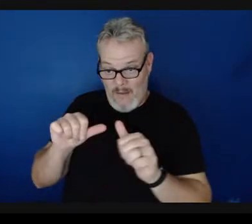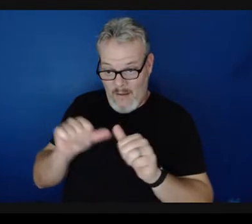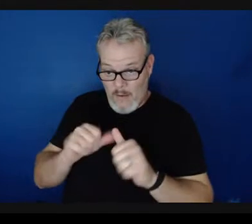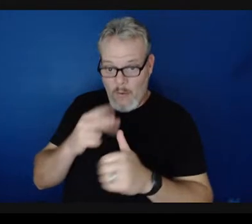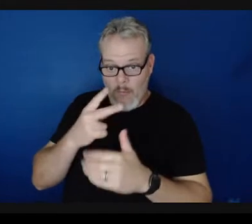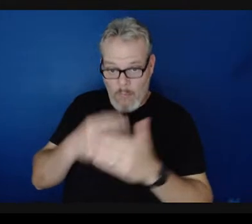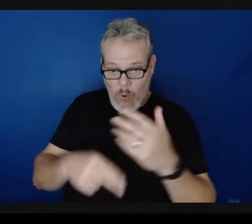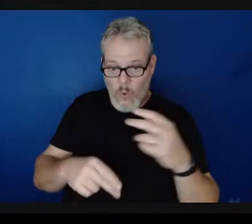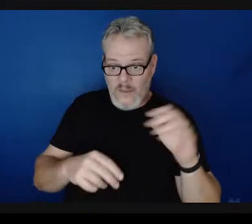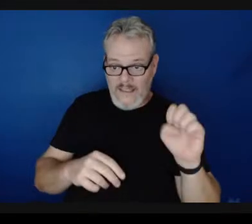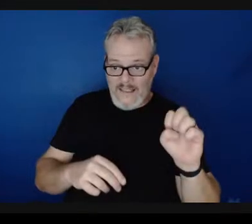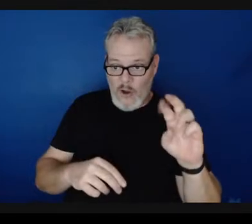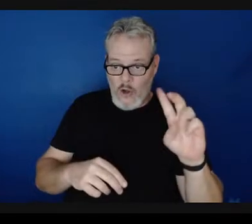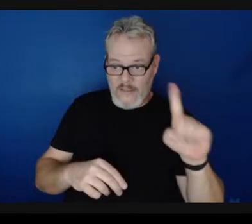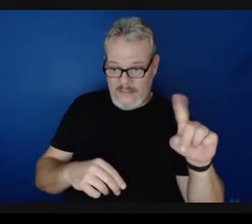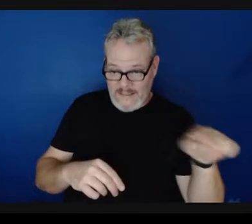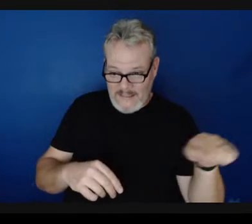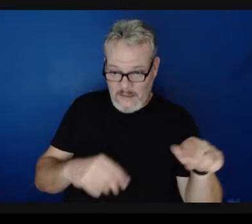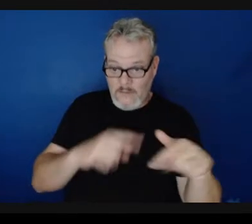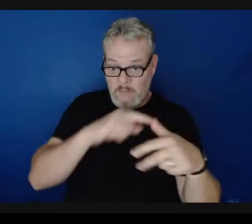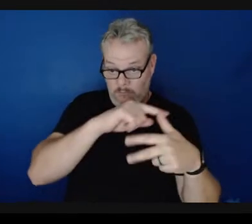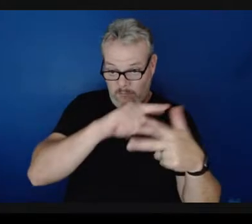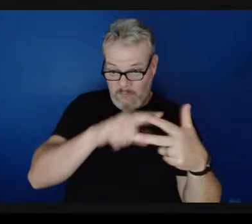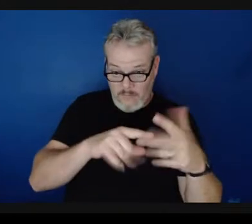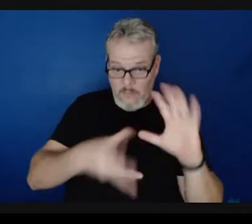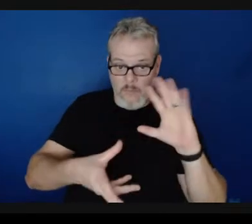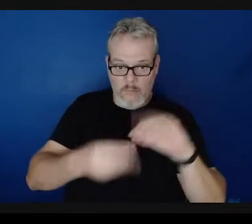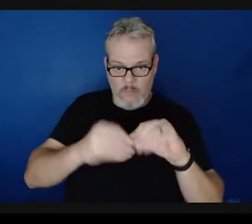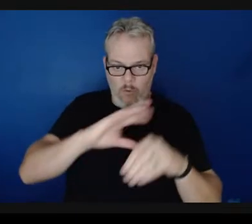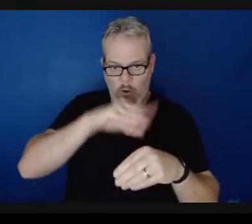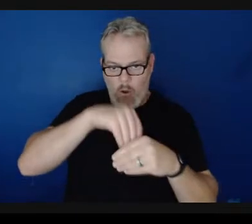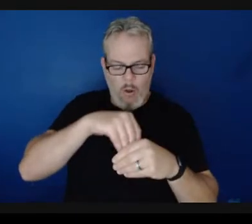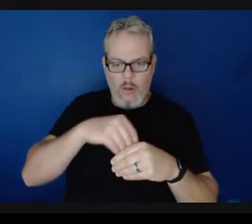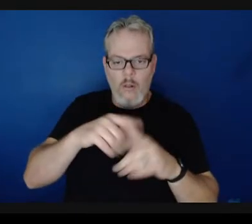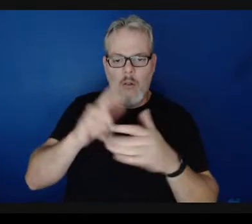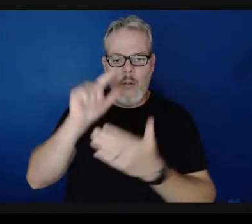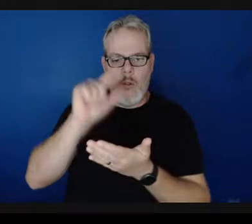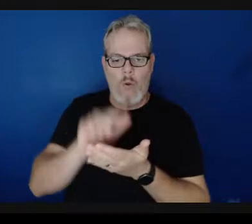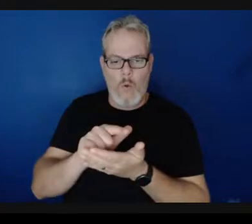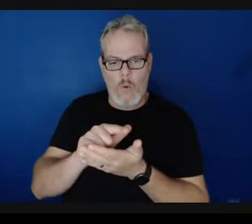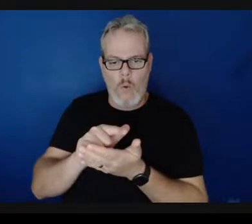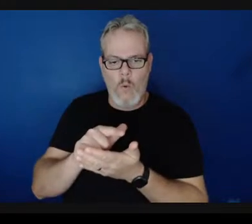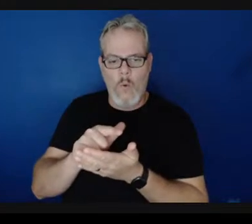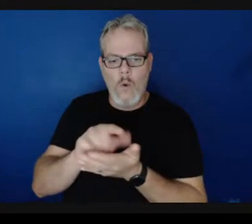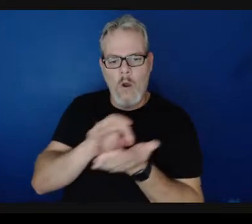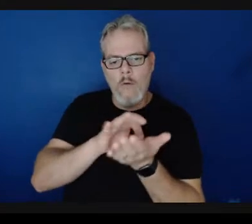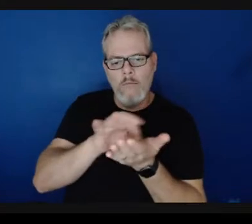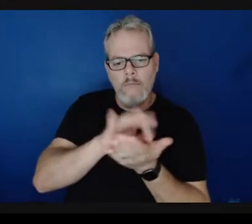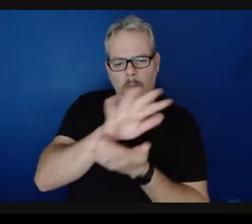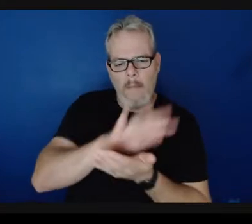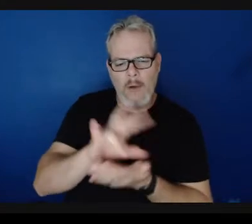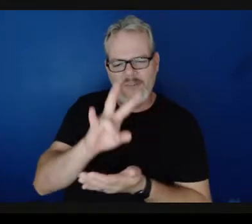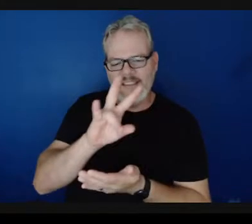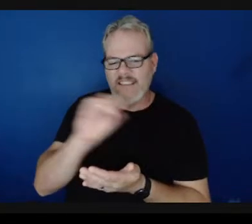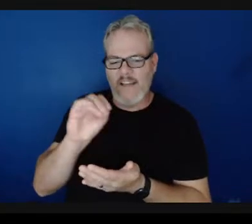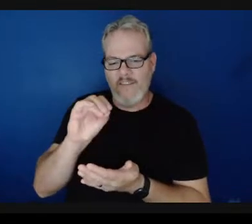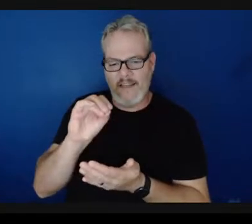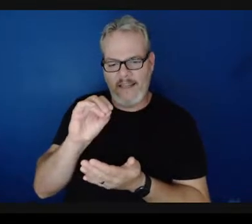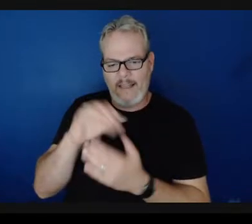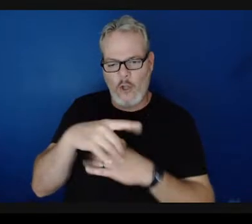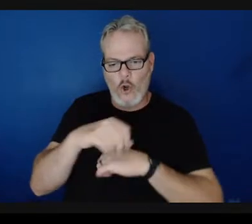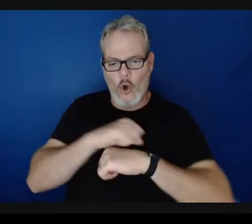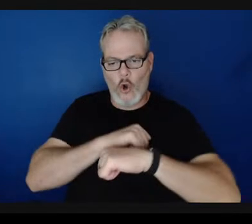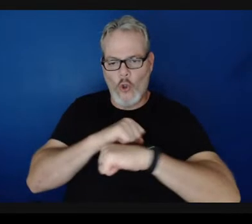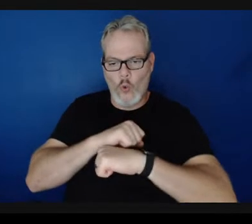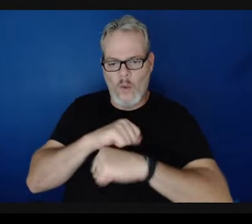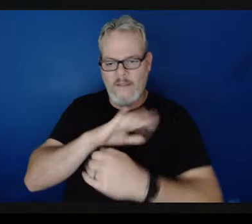Rift Zone were low. They noted 70 earthquakes in Middle East Rift and approximately 40 in that time,